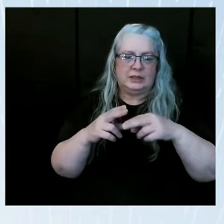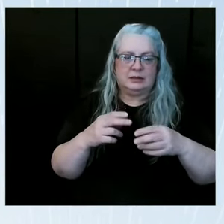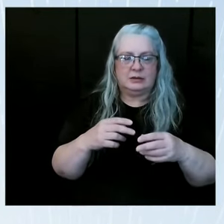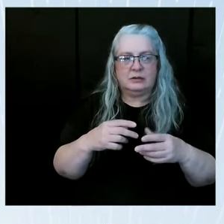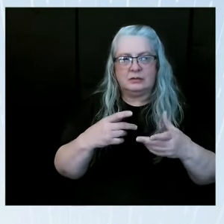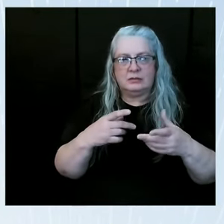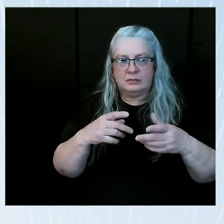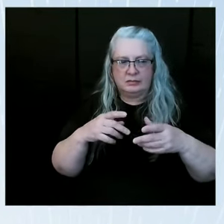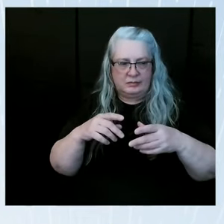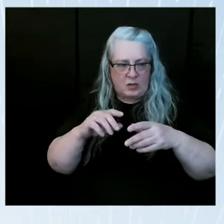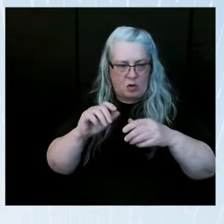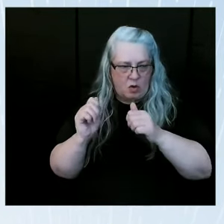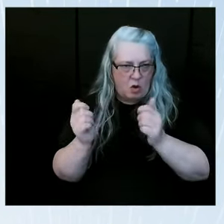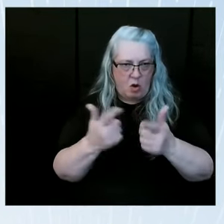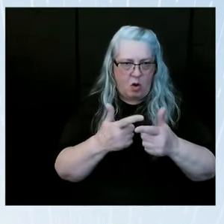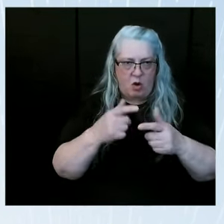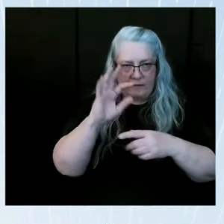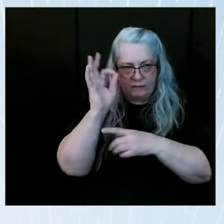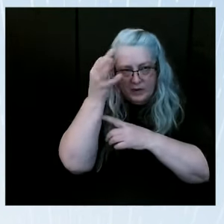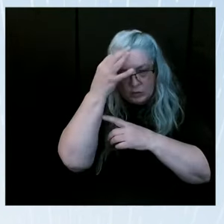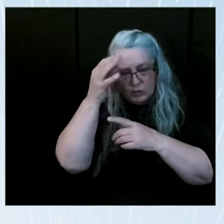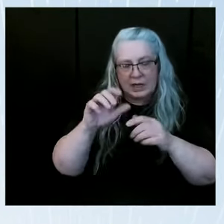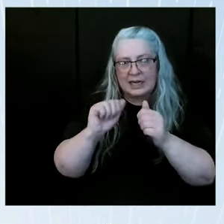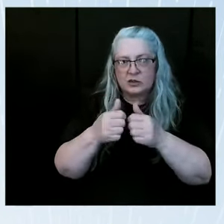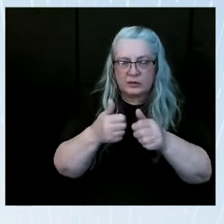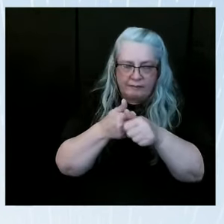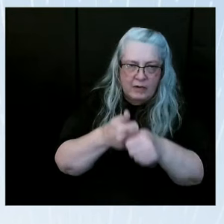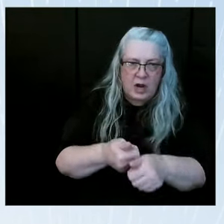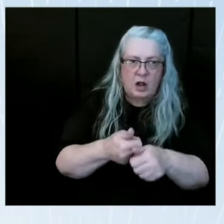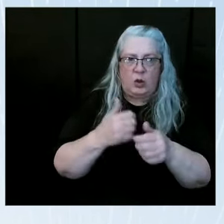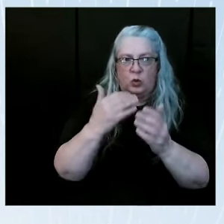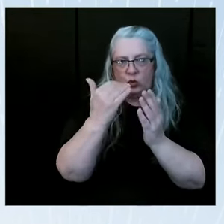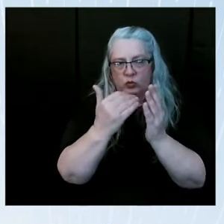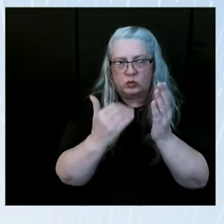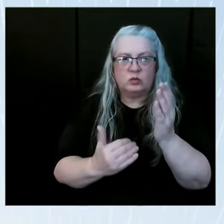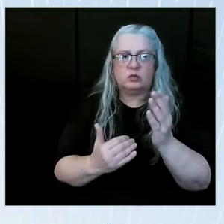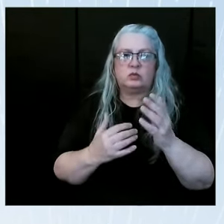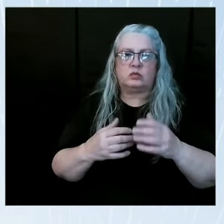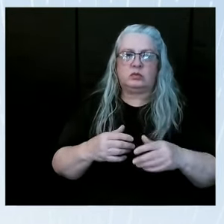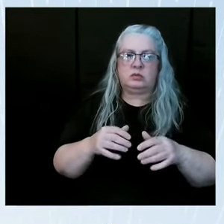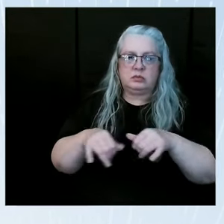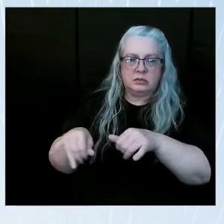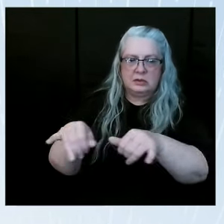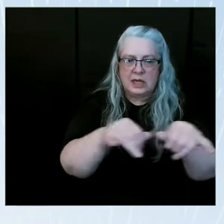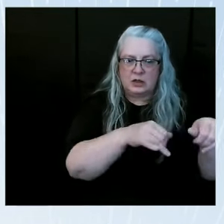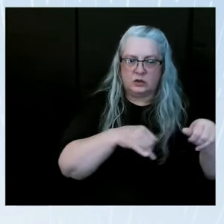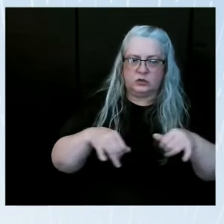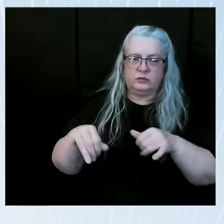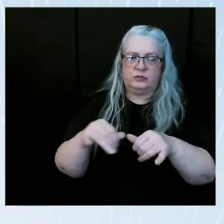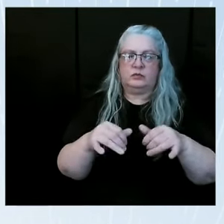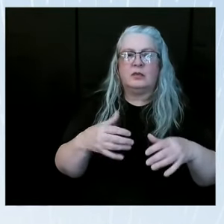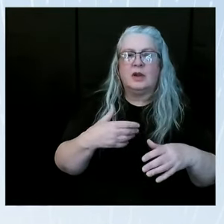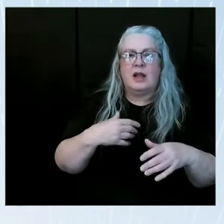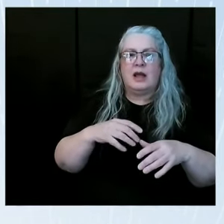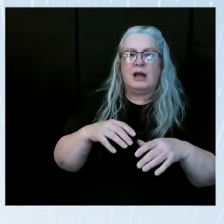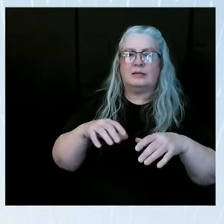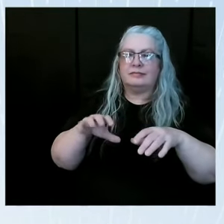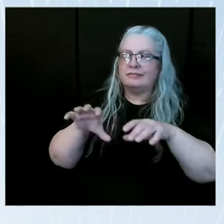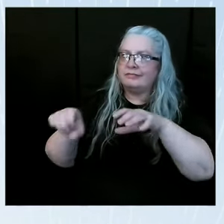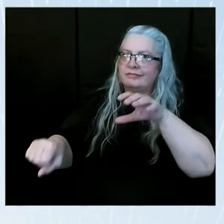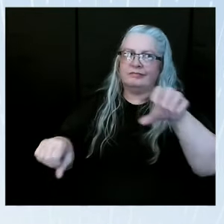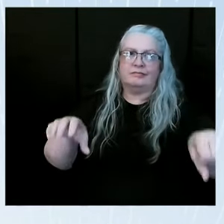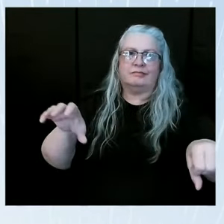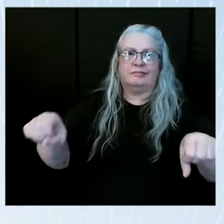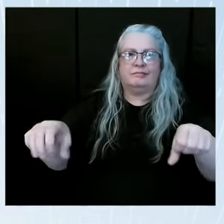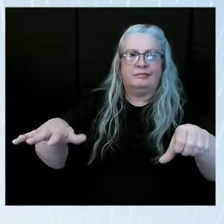and tribal enforcement partners. And we continue to train all relevant department personnel on identifying trafficking